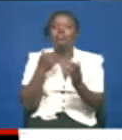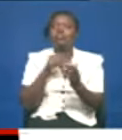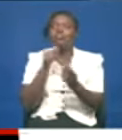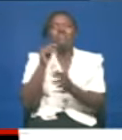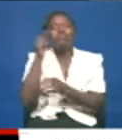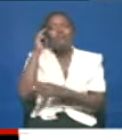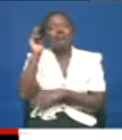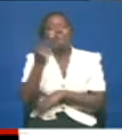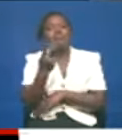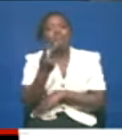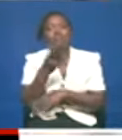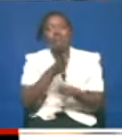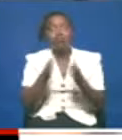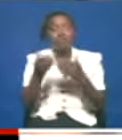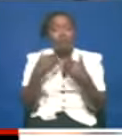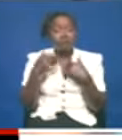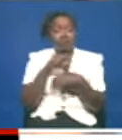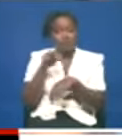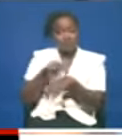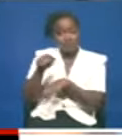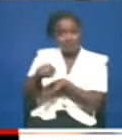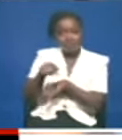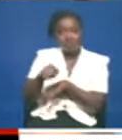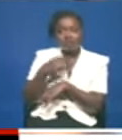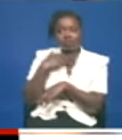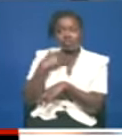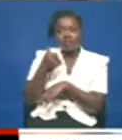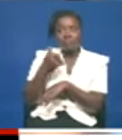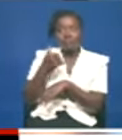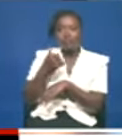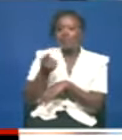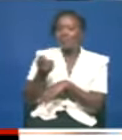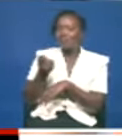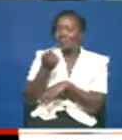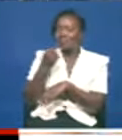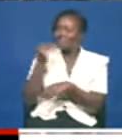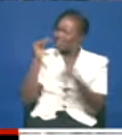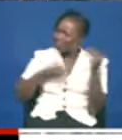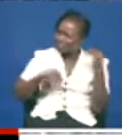uwe na nafasi katika taifa hili. Tunataka tupate dawa ya uporaji na dawa ya waporaji.